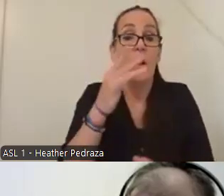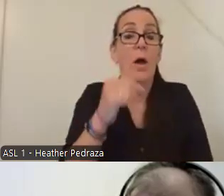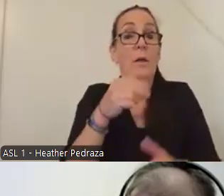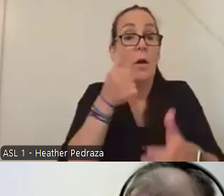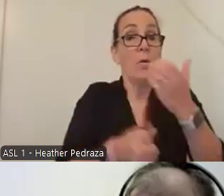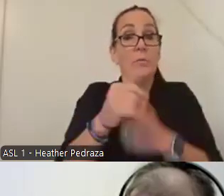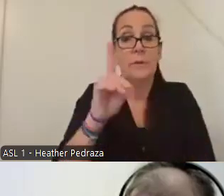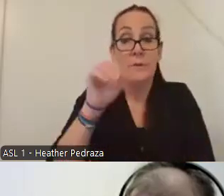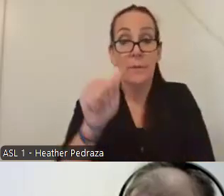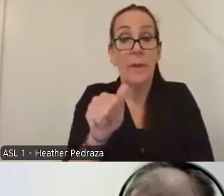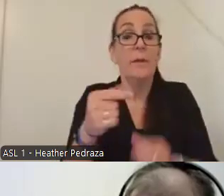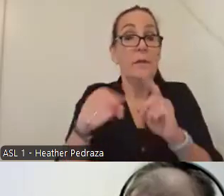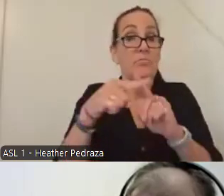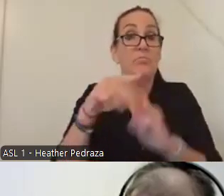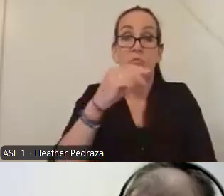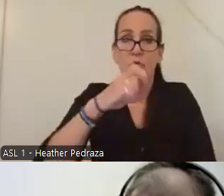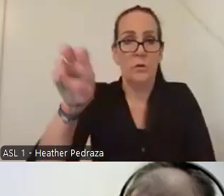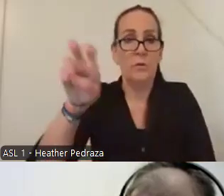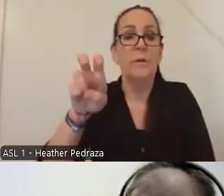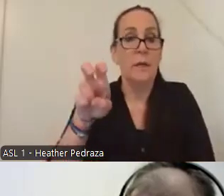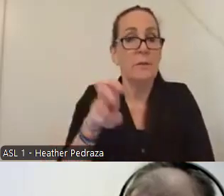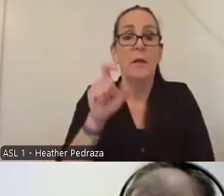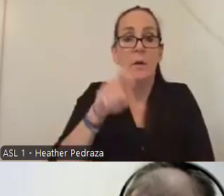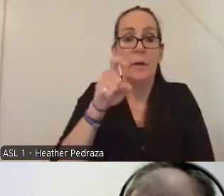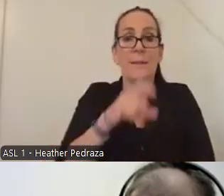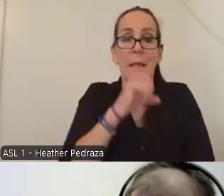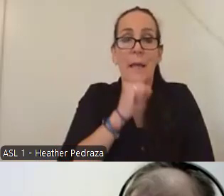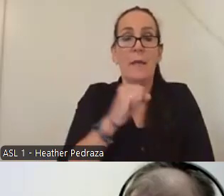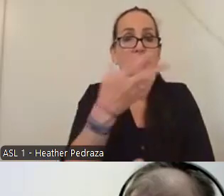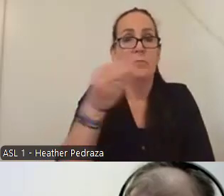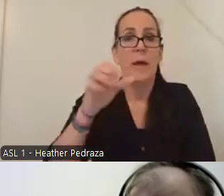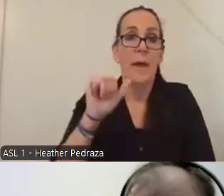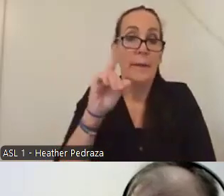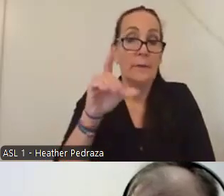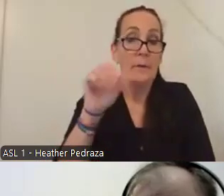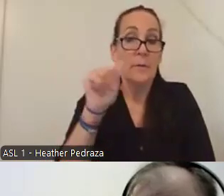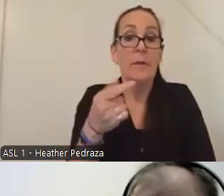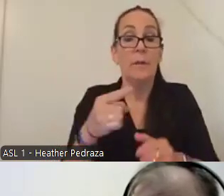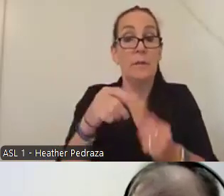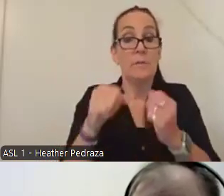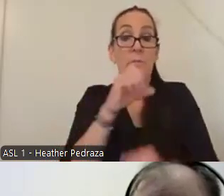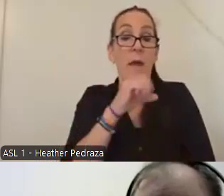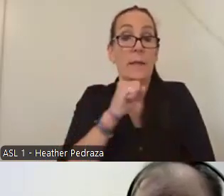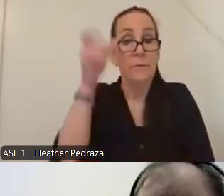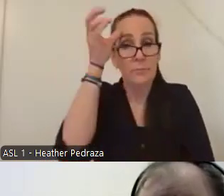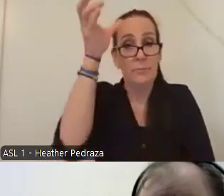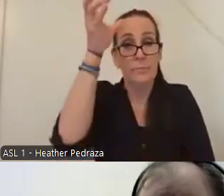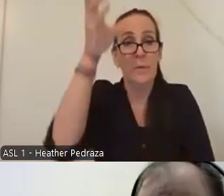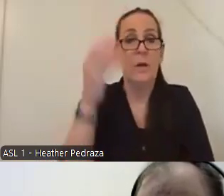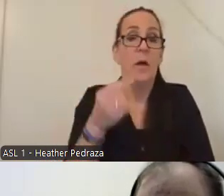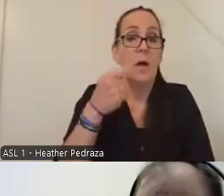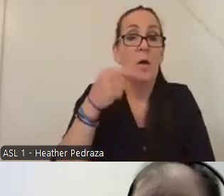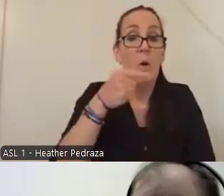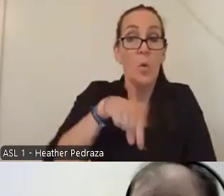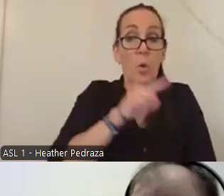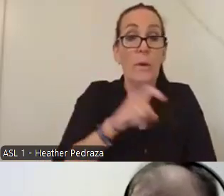concept. So, and they should be there and they aren't. And knowing how much that funding is, it should